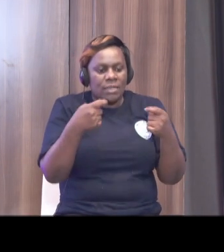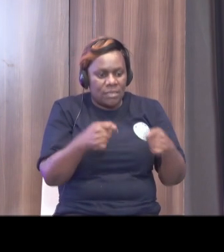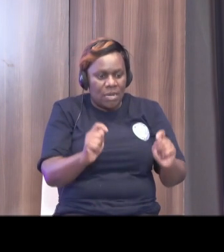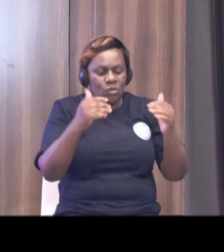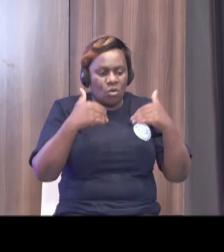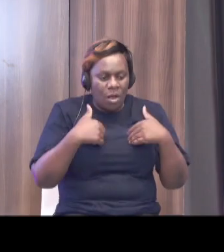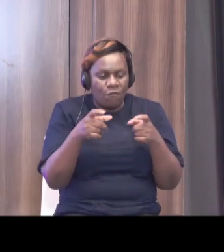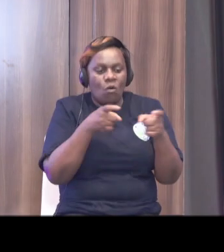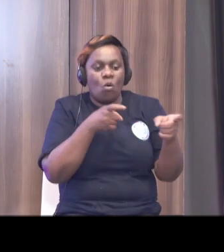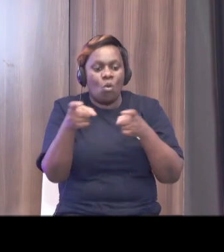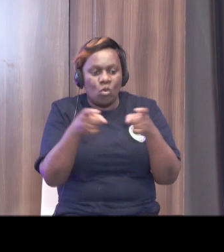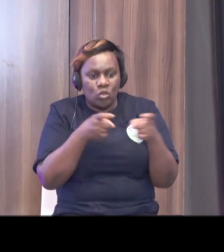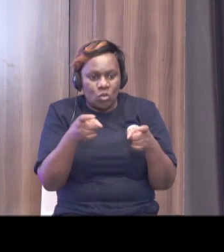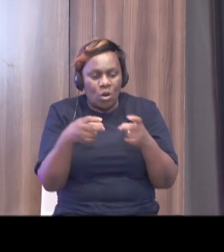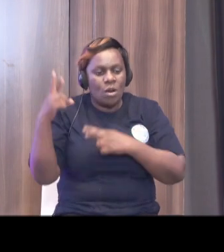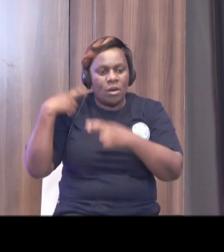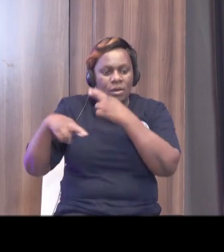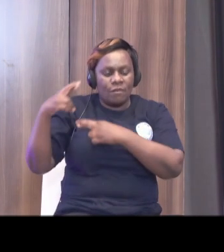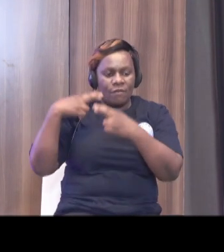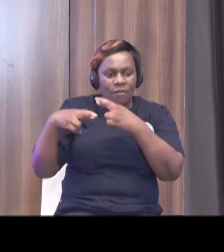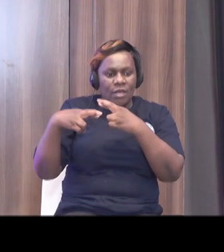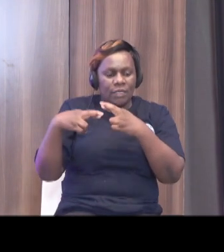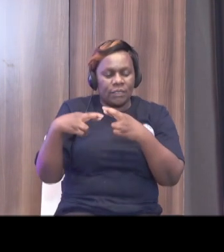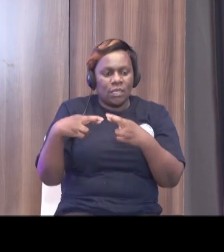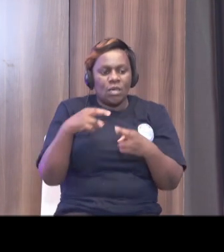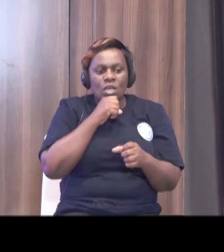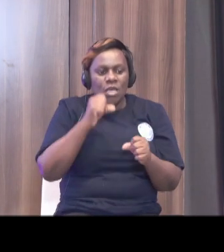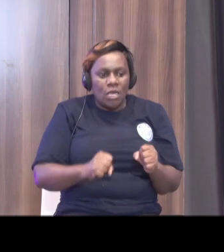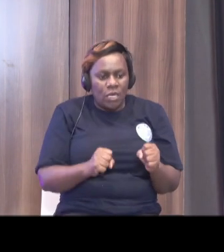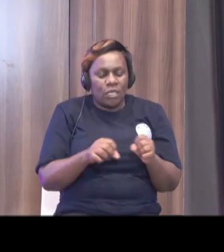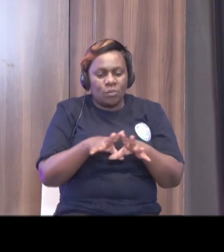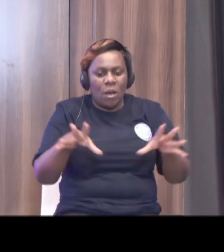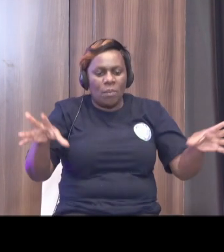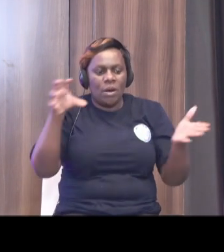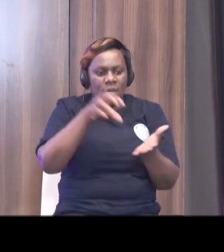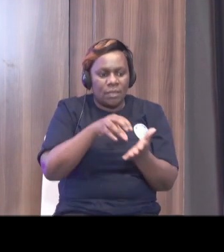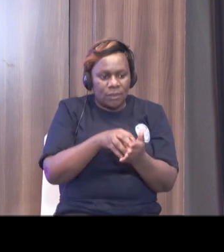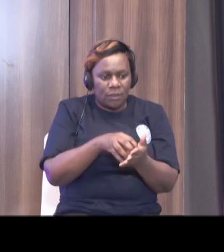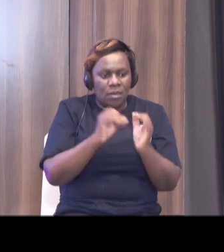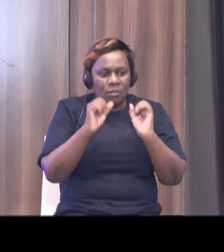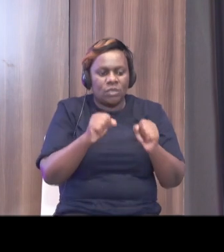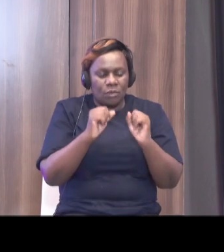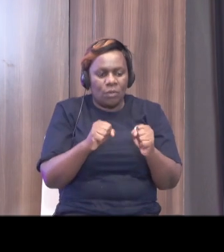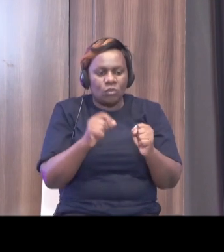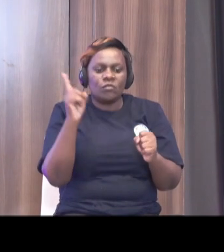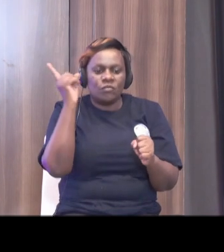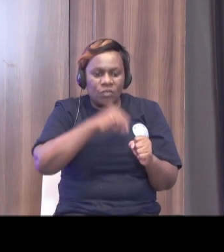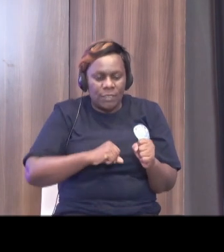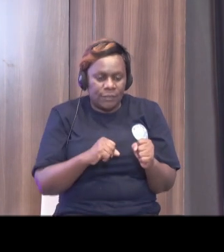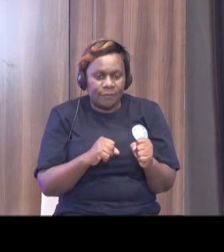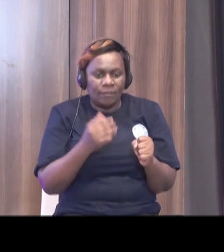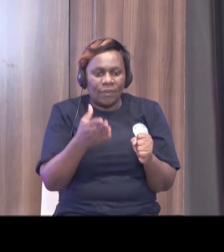have the controls reflect the gestational age distribution of the cases. And we were able to accomplish this for